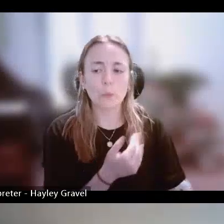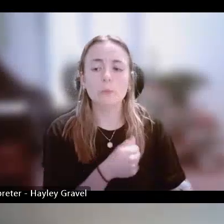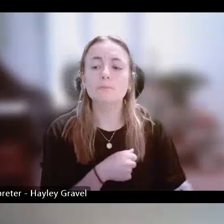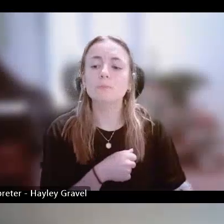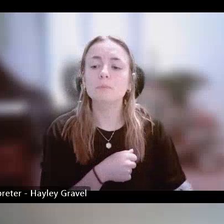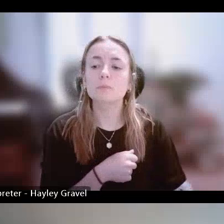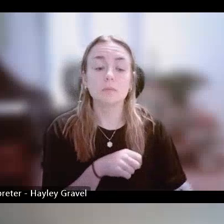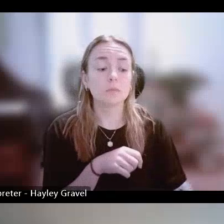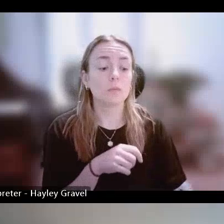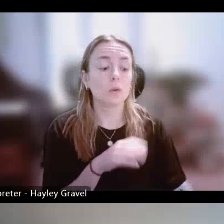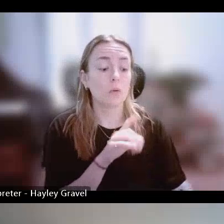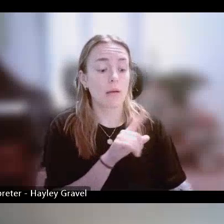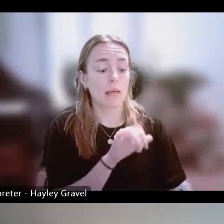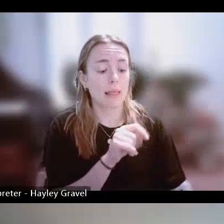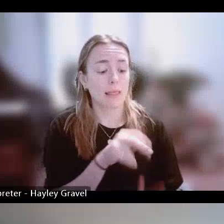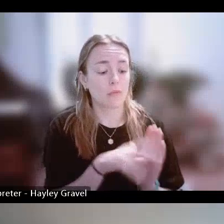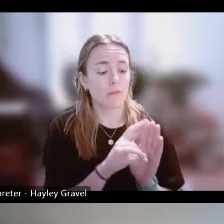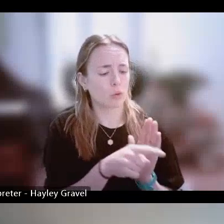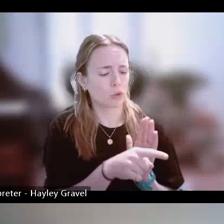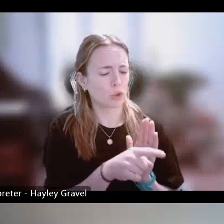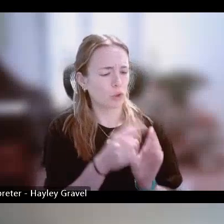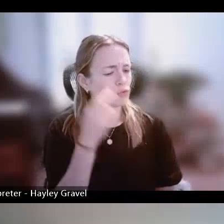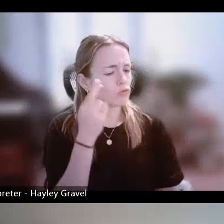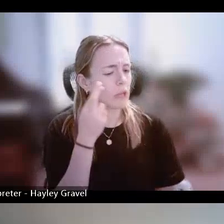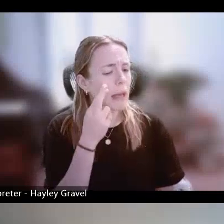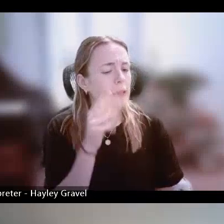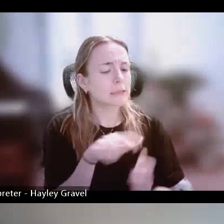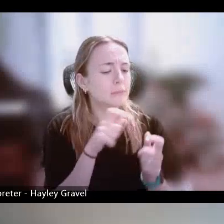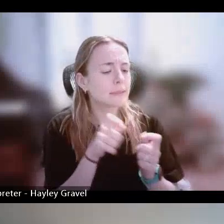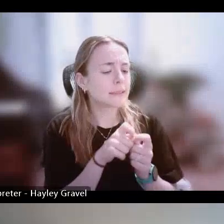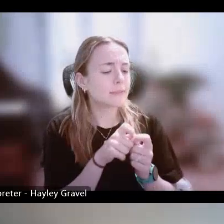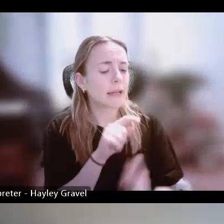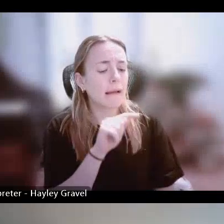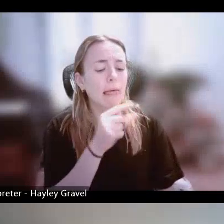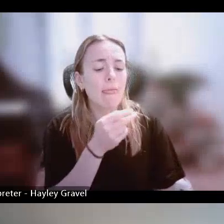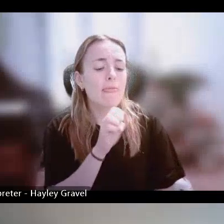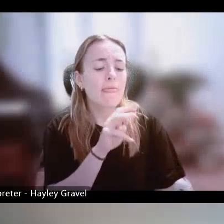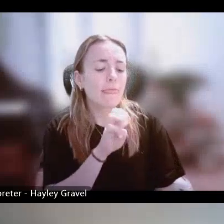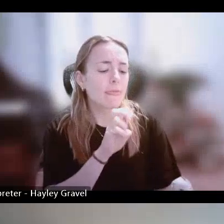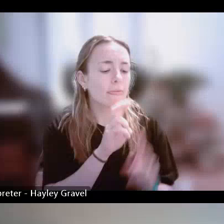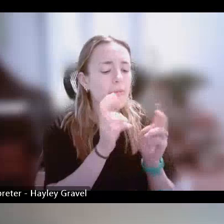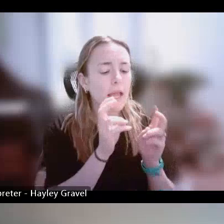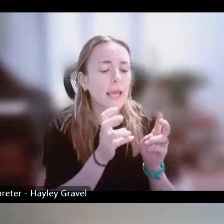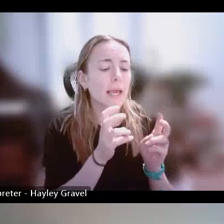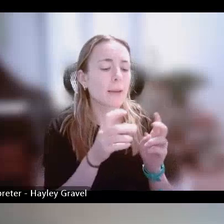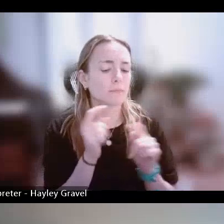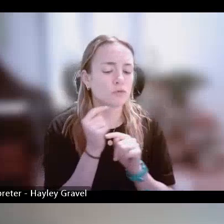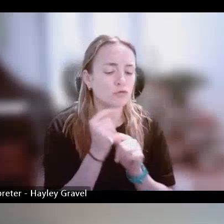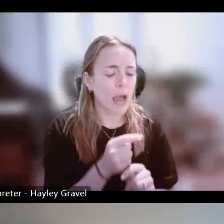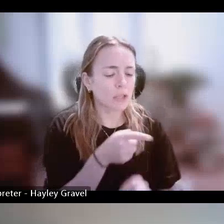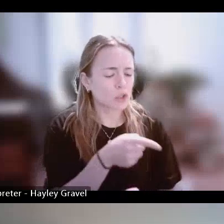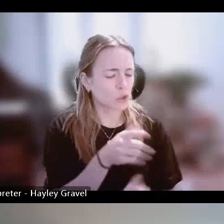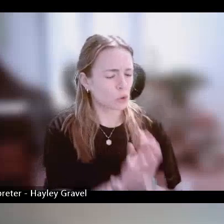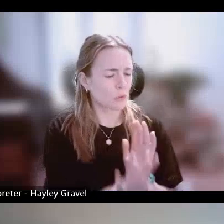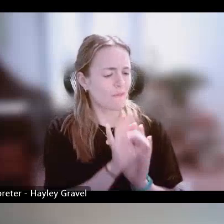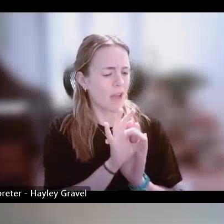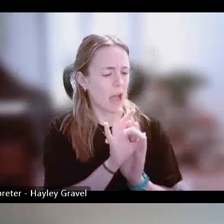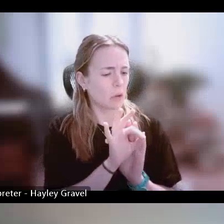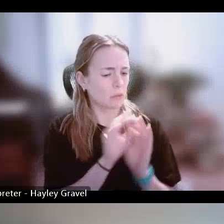Did you find that there were certain themes or certain trends within your research that you found that were very